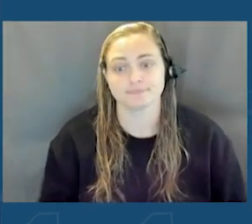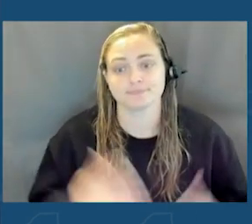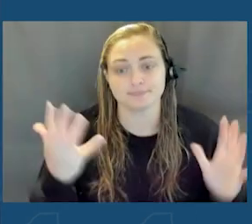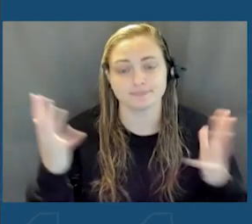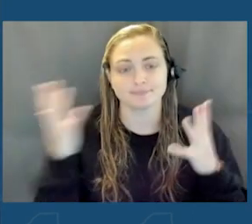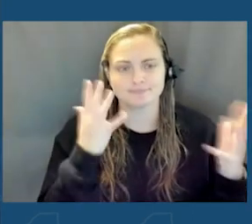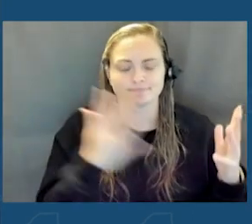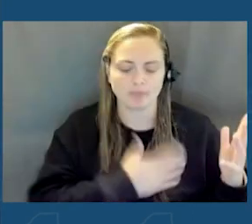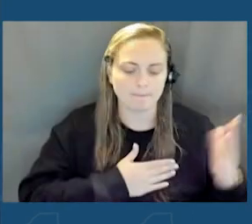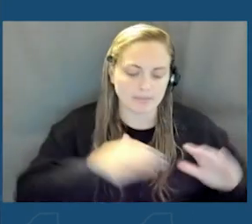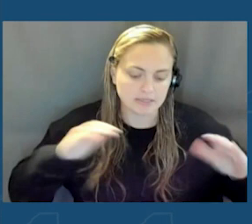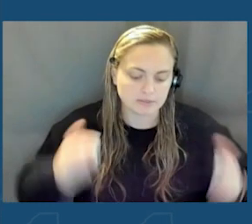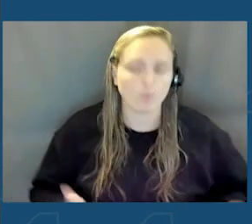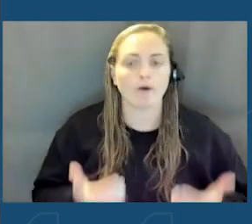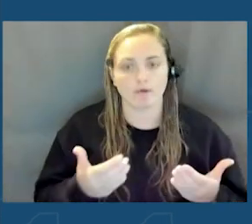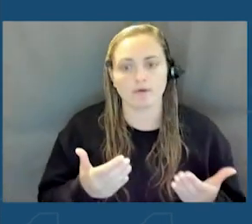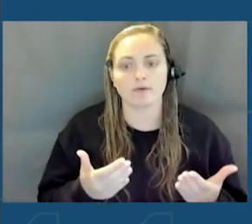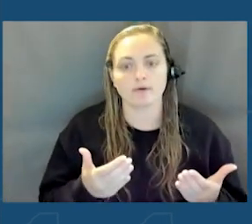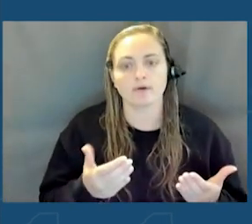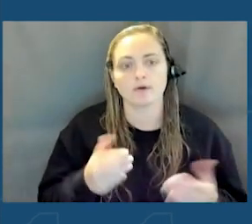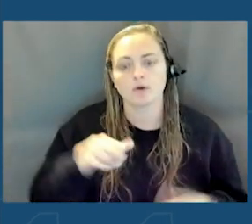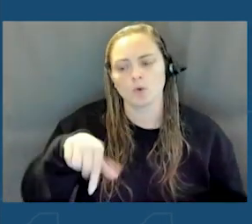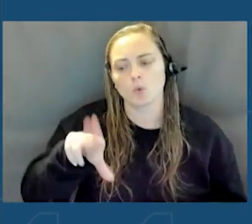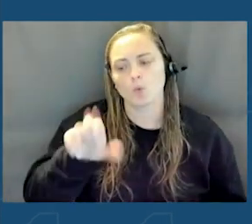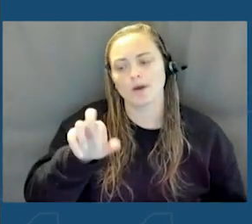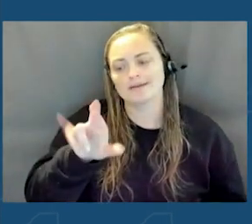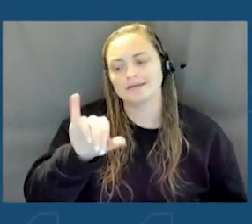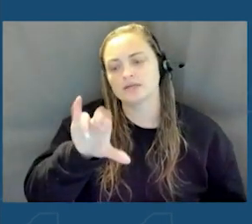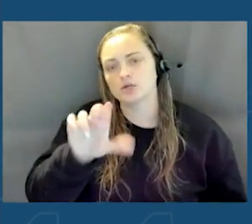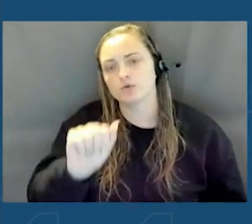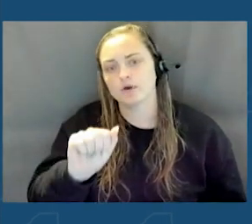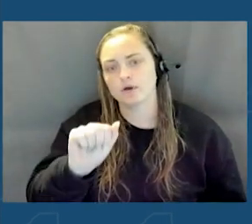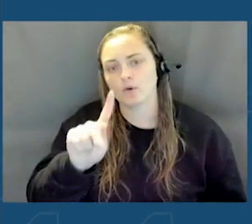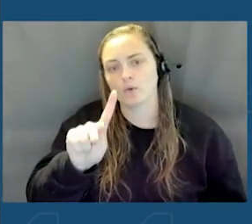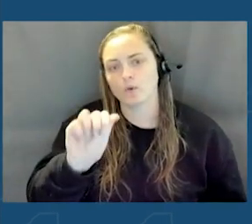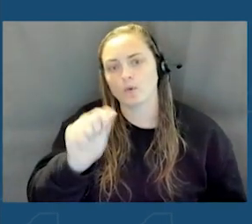Please welcome to the podium Quadira Coles.